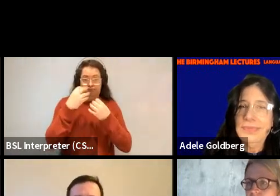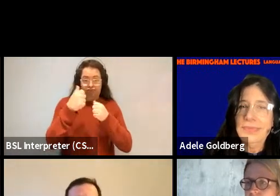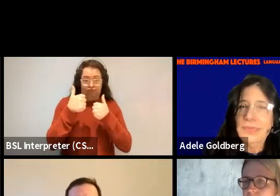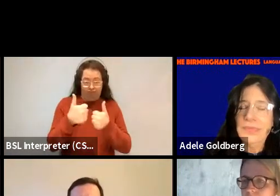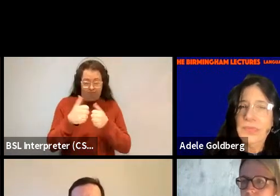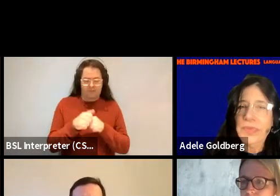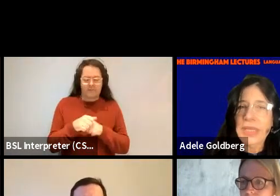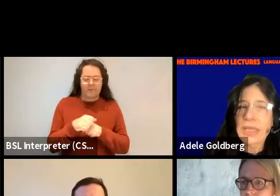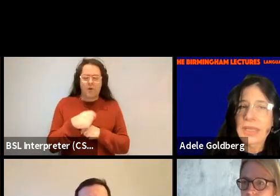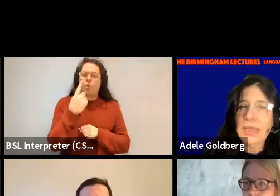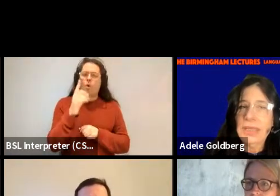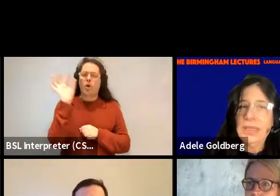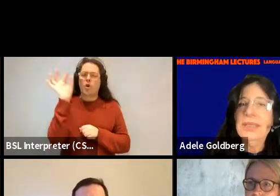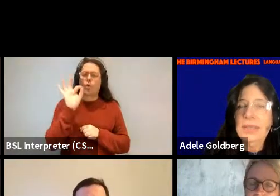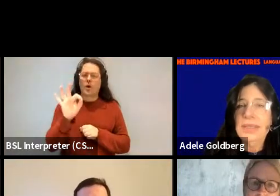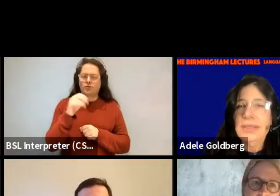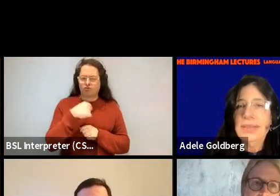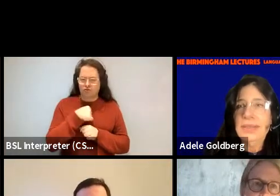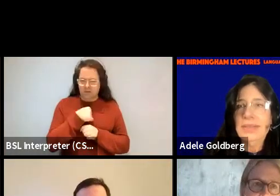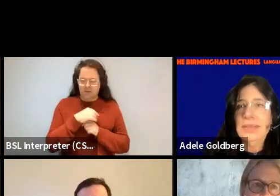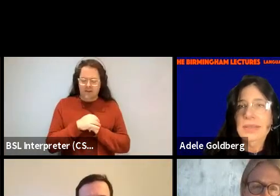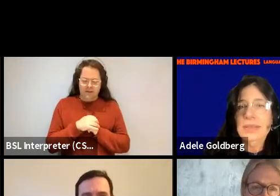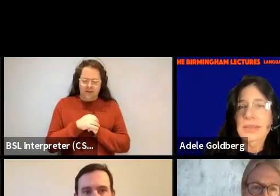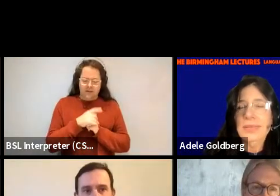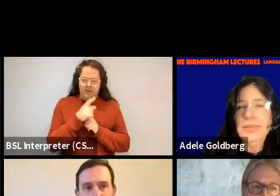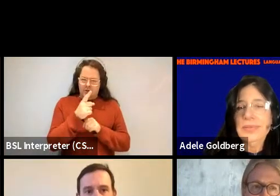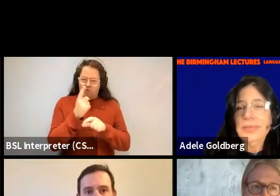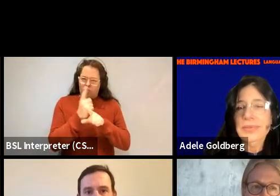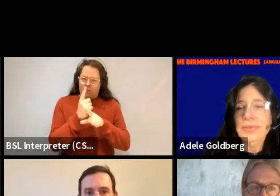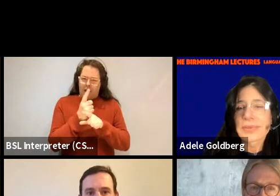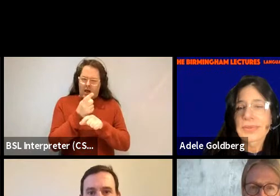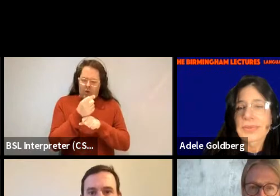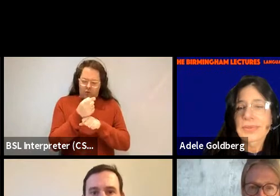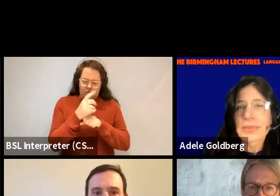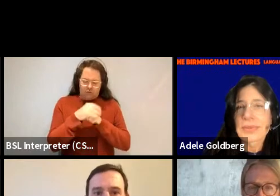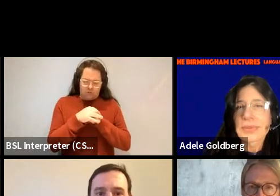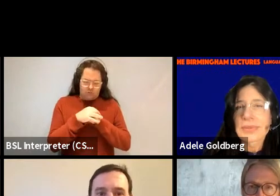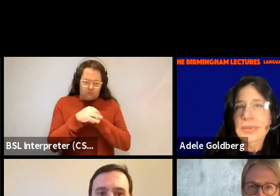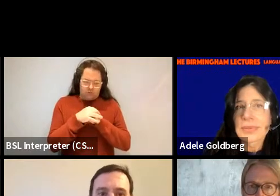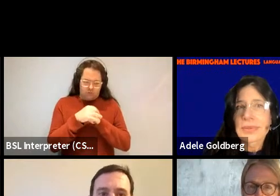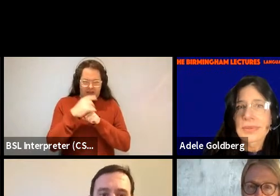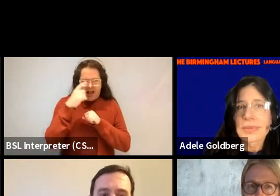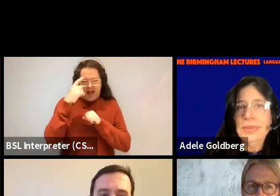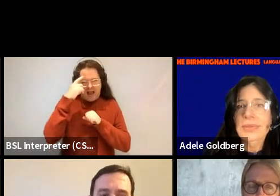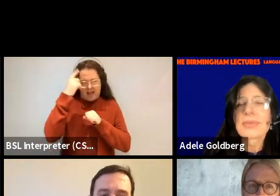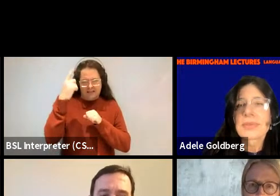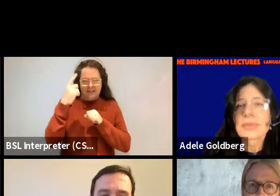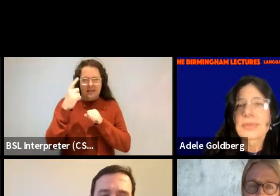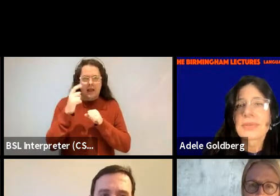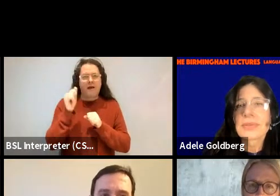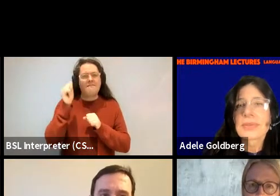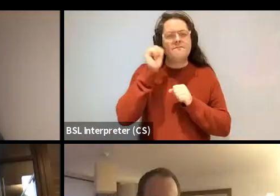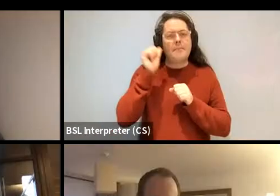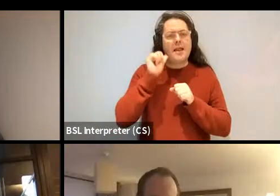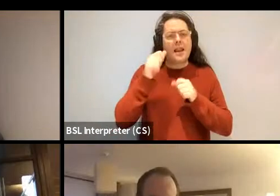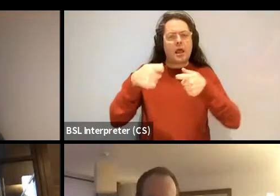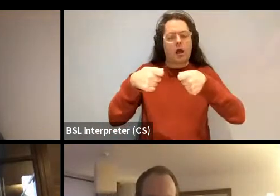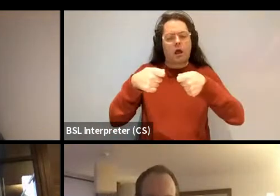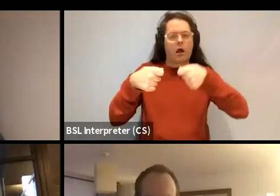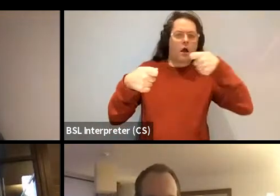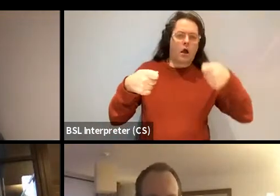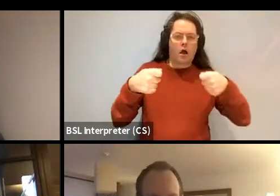so I had a question about the notion of extending the familiar to new contexts